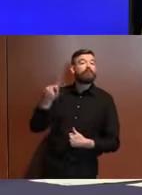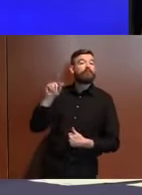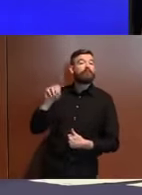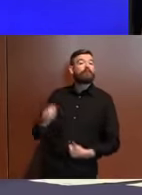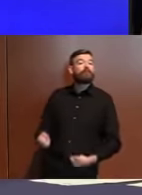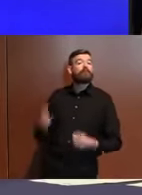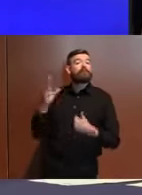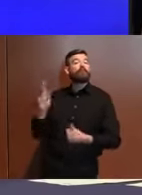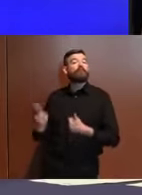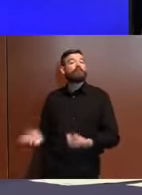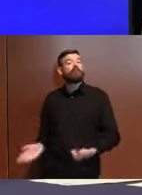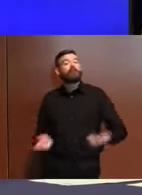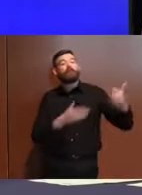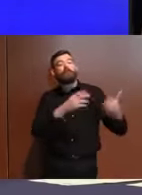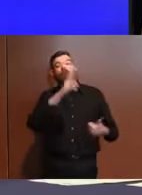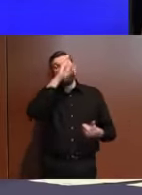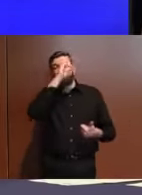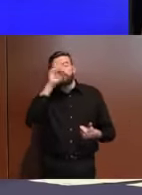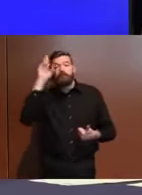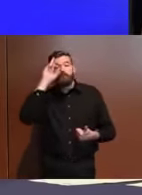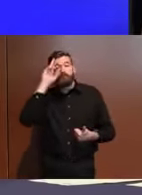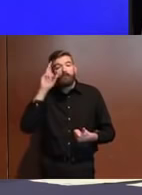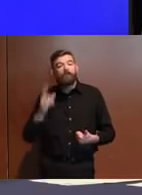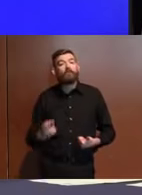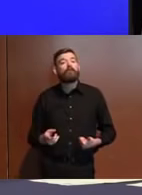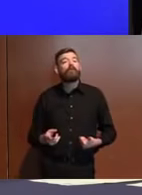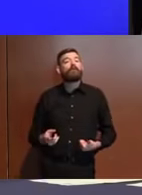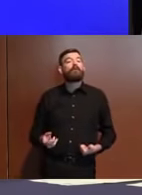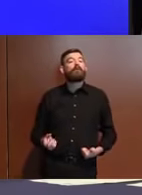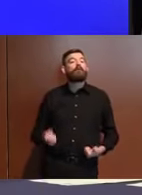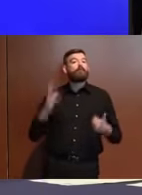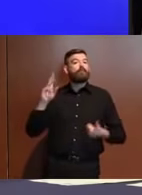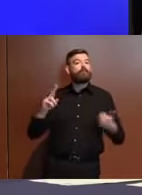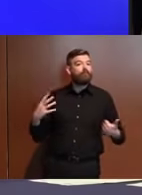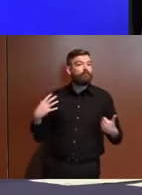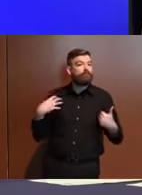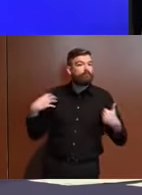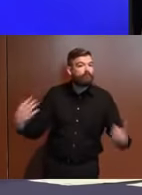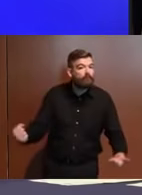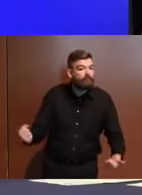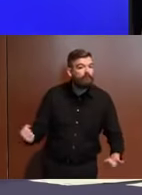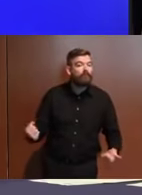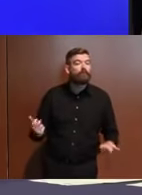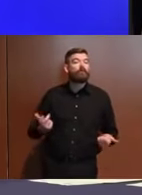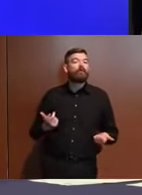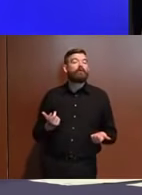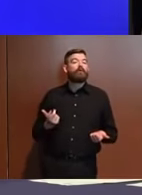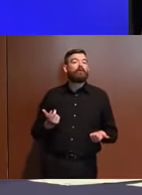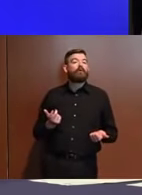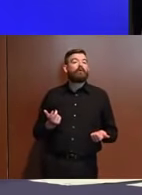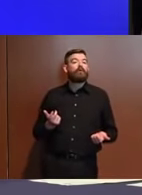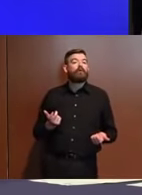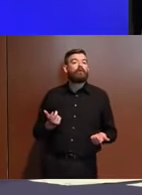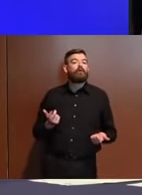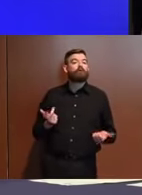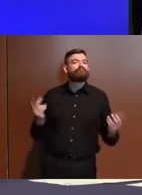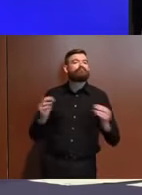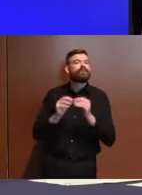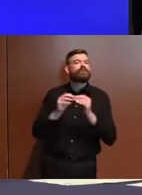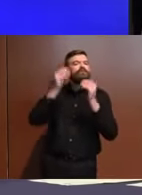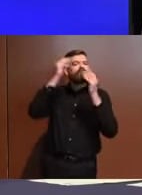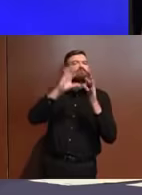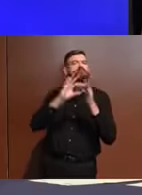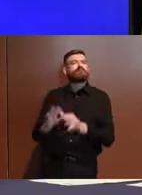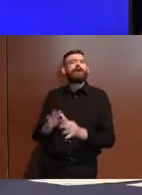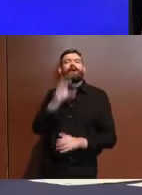this, or have recovered at all, or more info on like age range